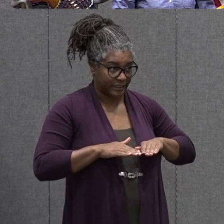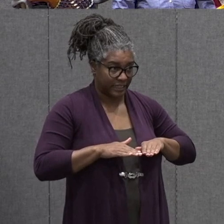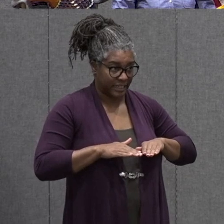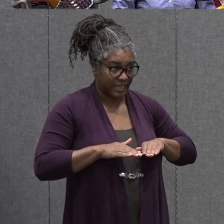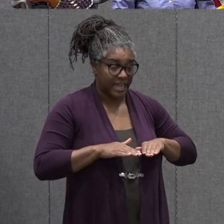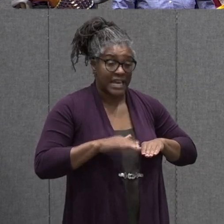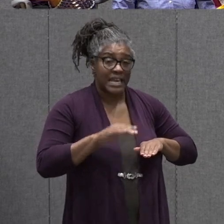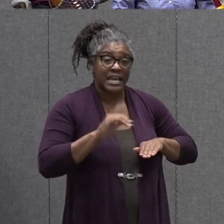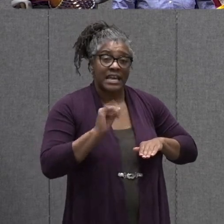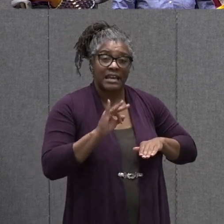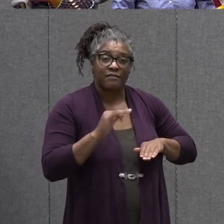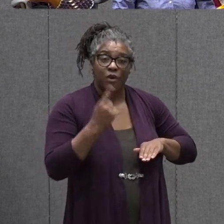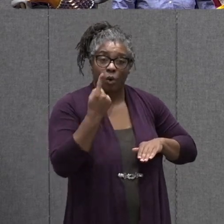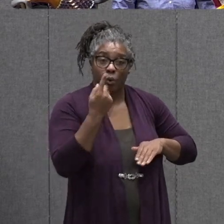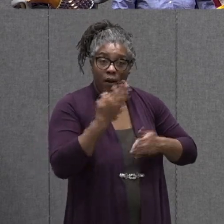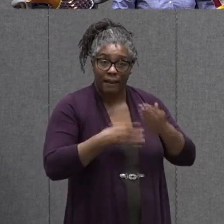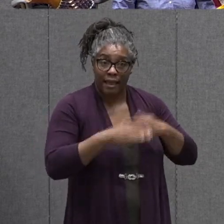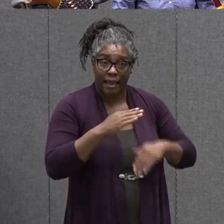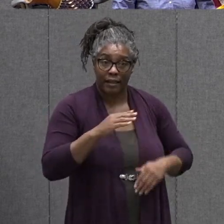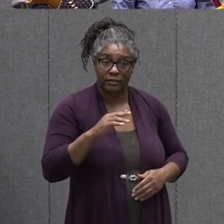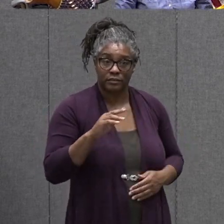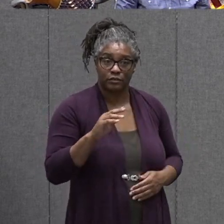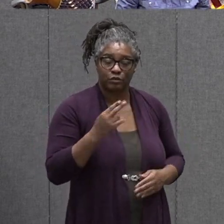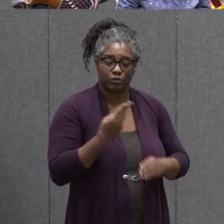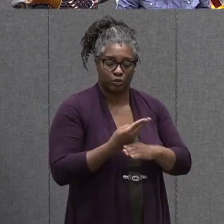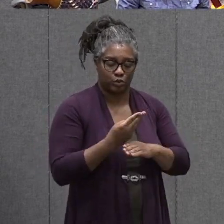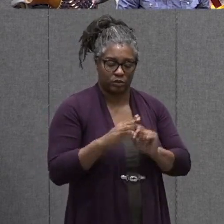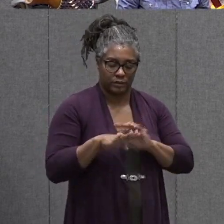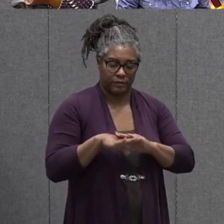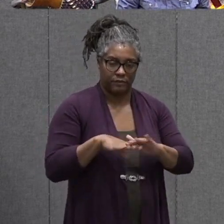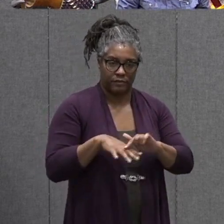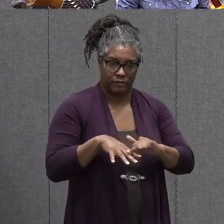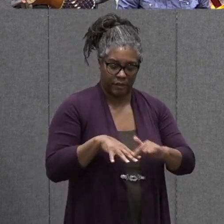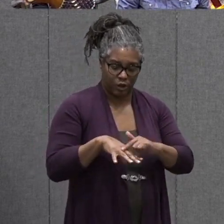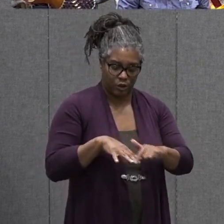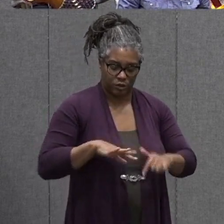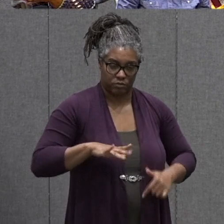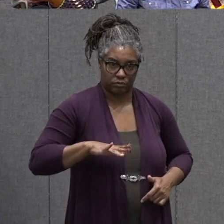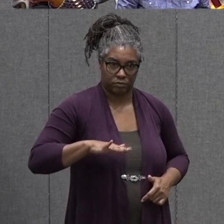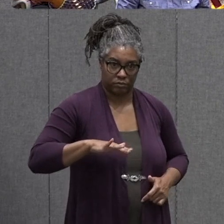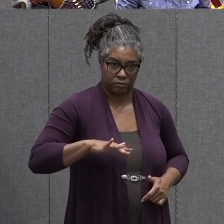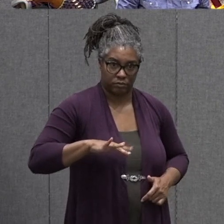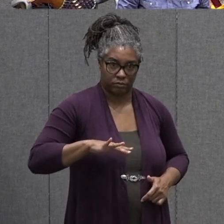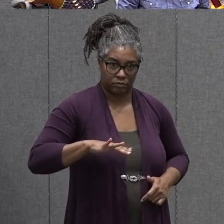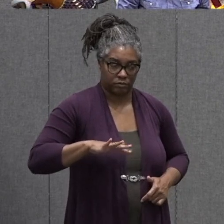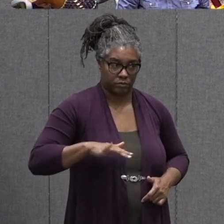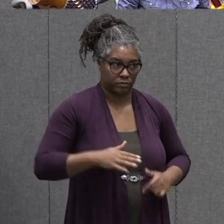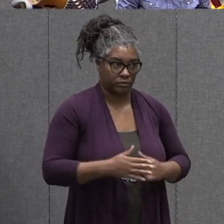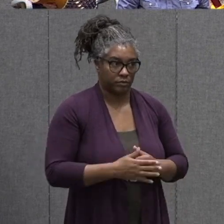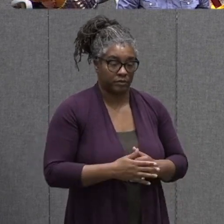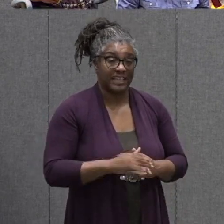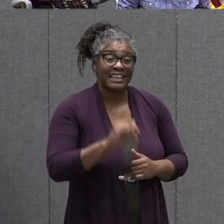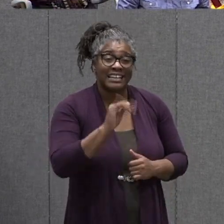got a shaker or a rattle or your water bottle that has rocks in it, then you're just going to shake it as